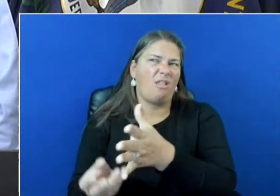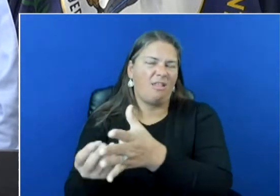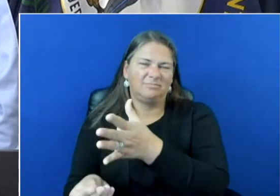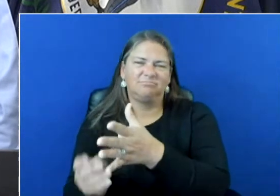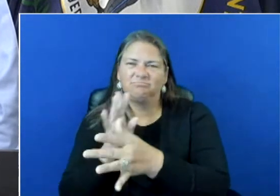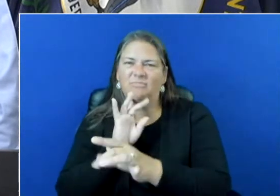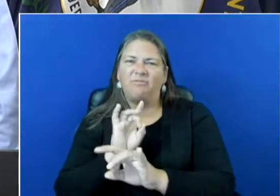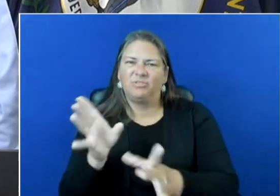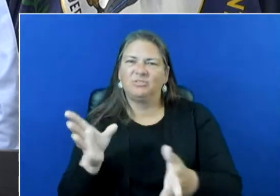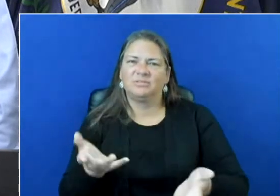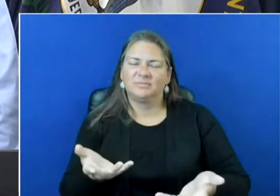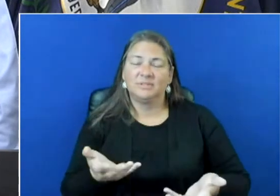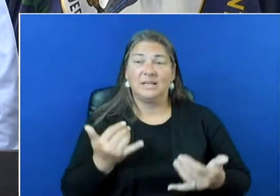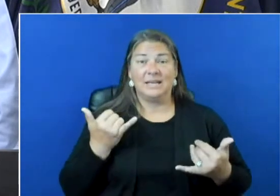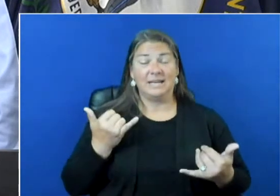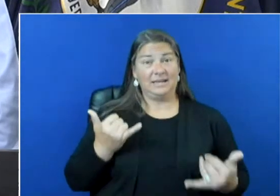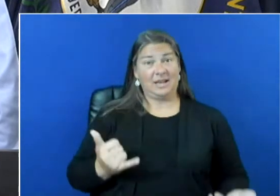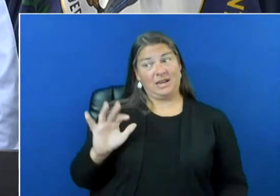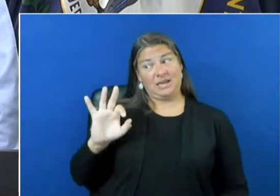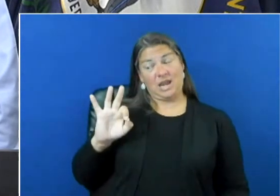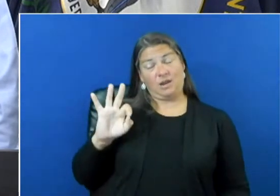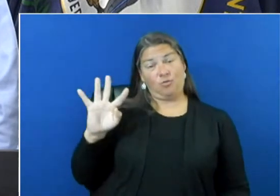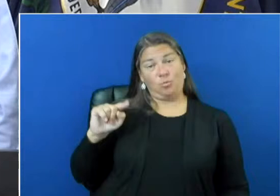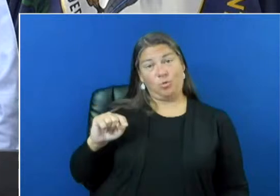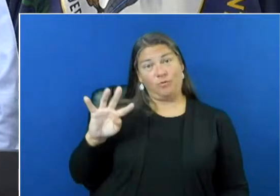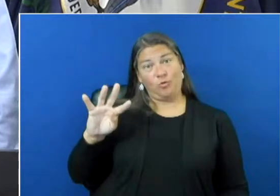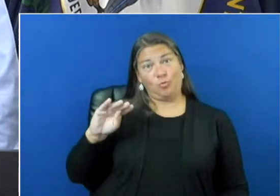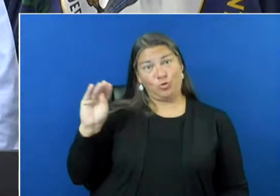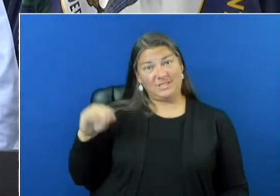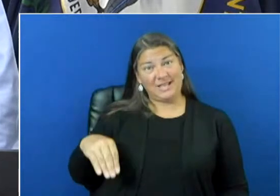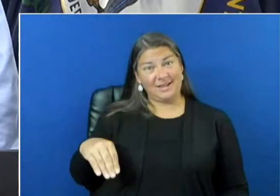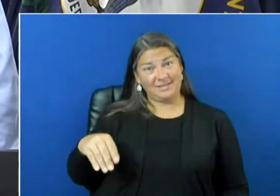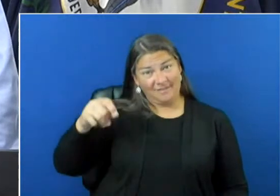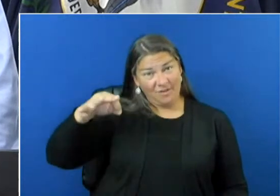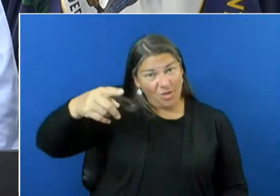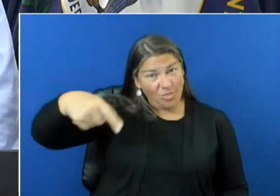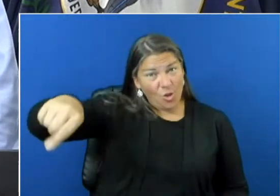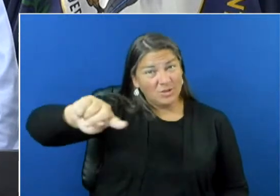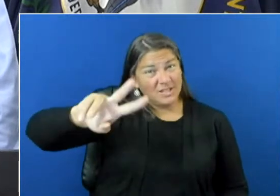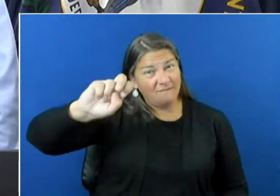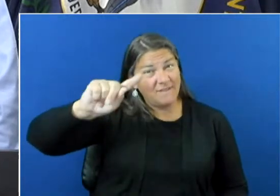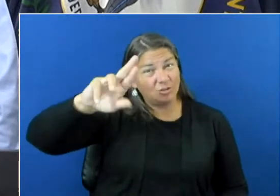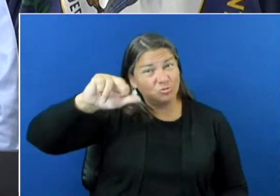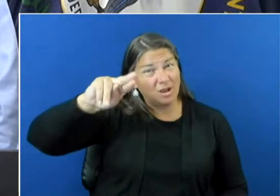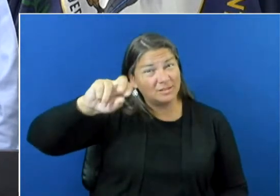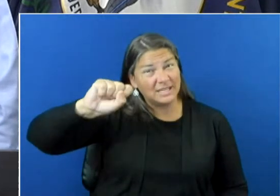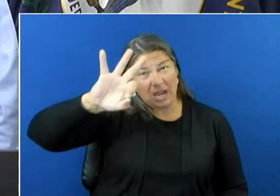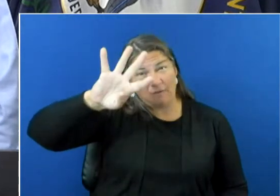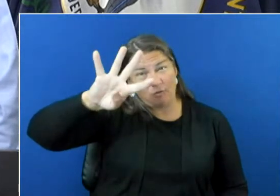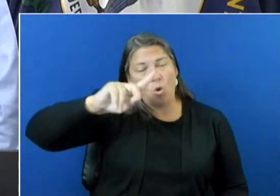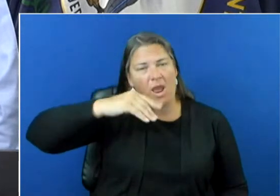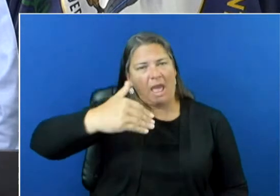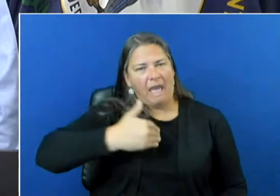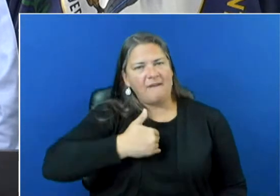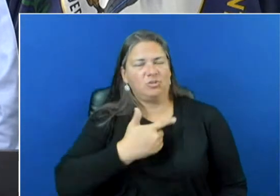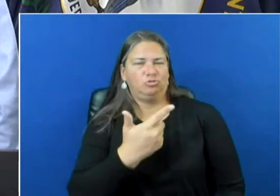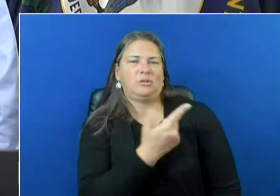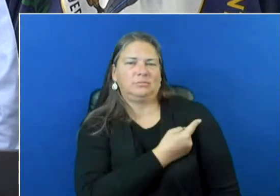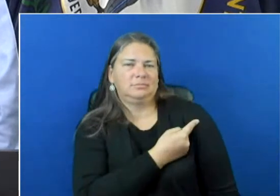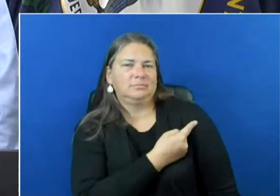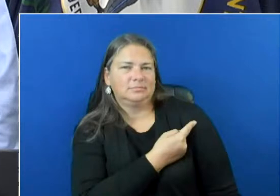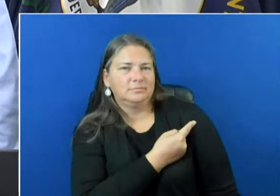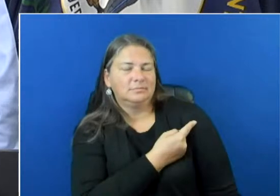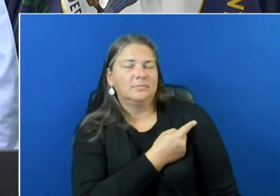Now 94.4% of all those veterans that we serve in those facilities are vaccinated. When we look at